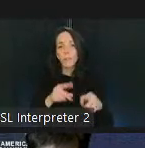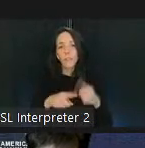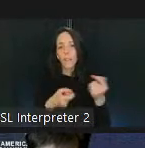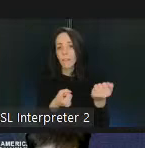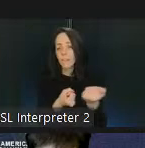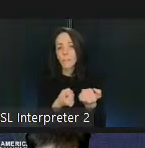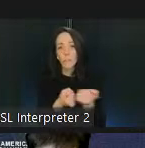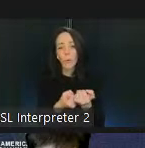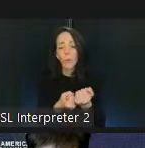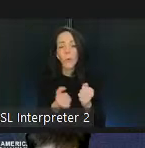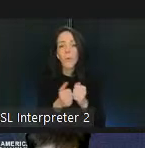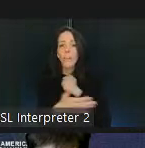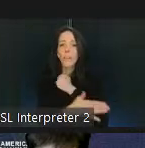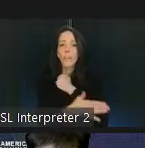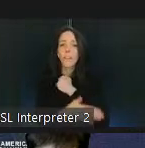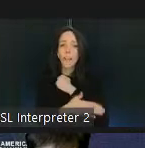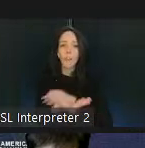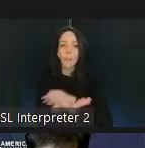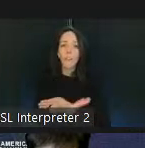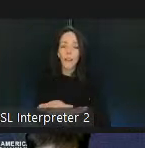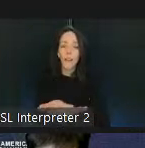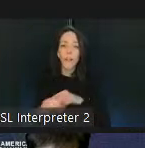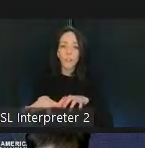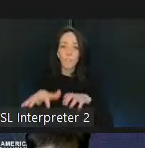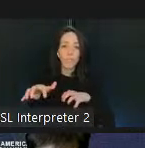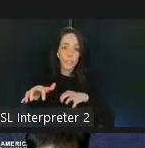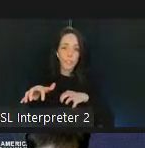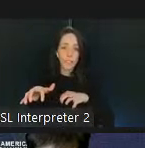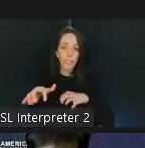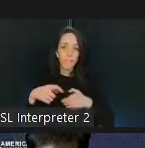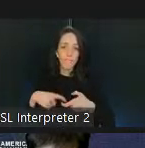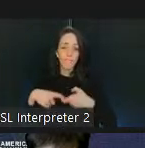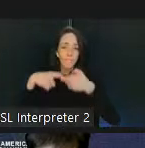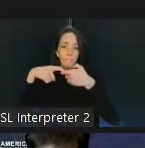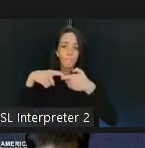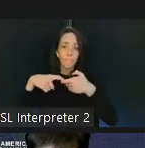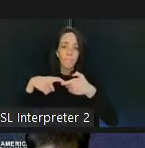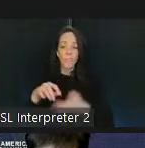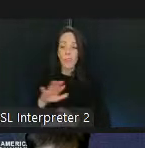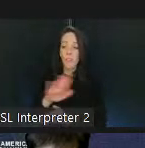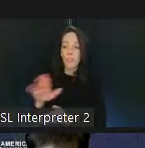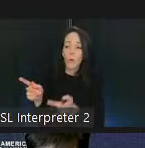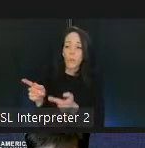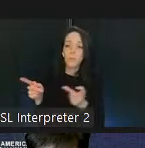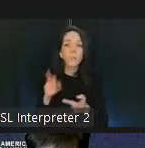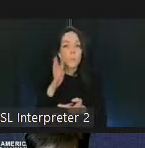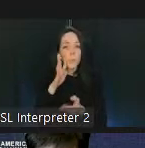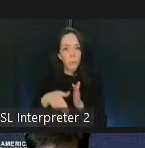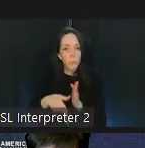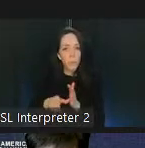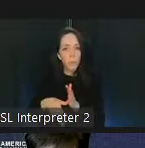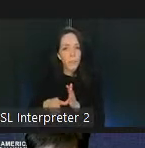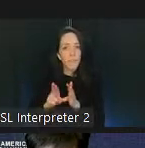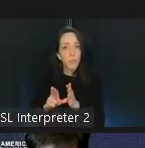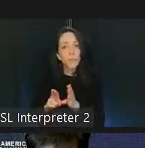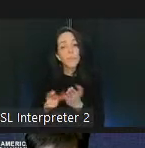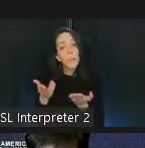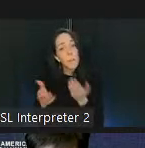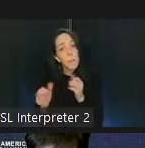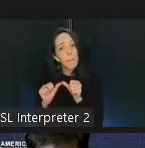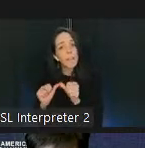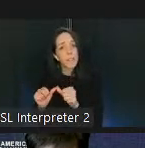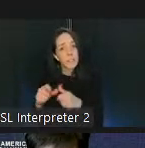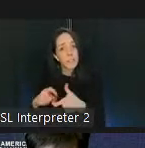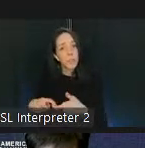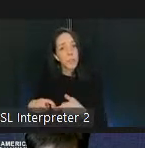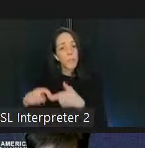hiring freeze. These and any vacant positions will be reviewed and may be held frozen as the county